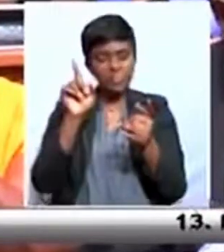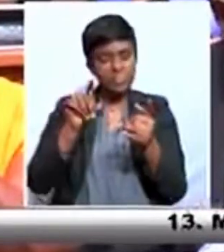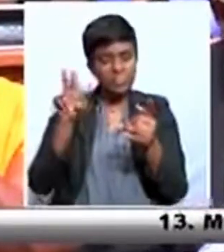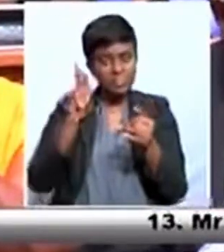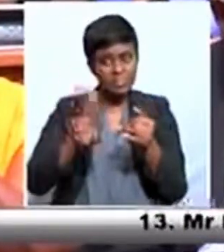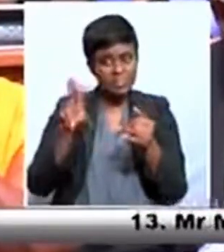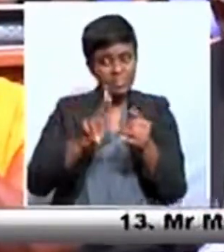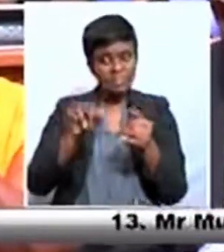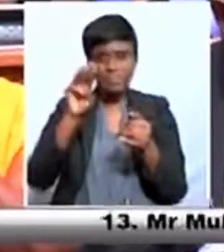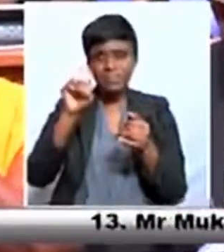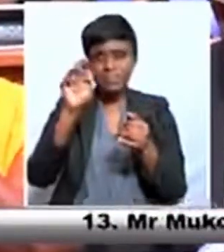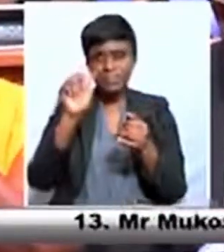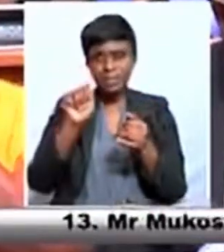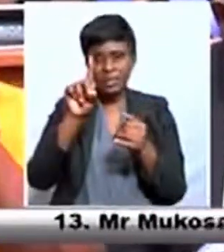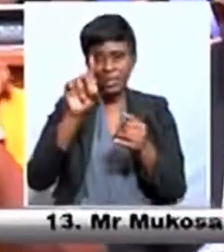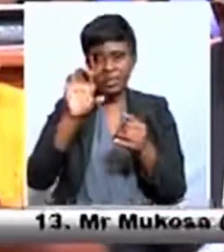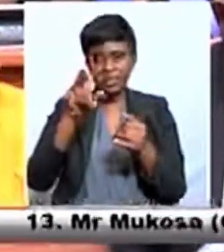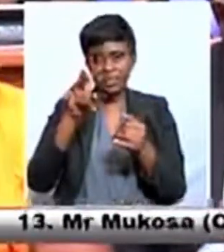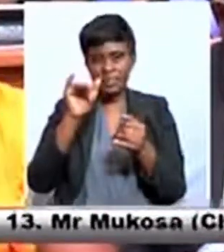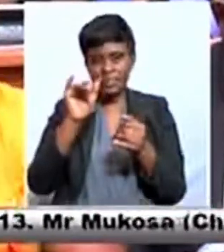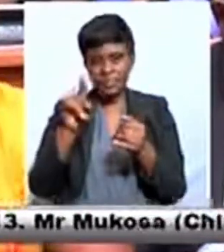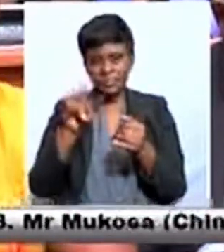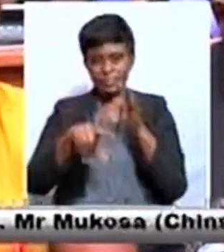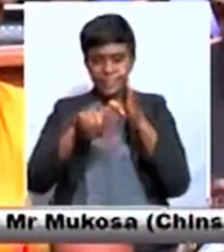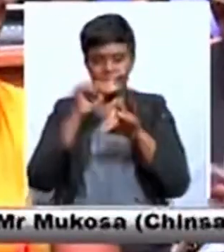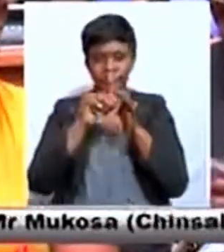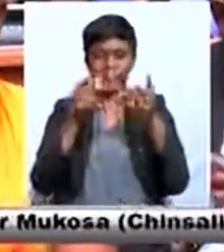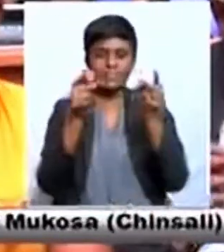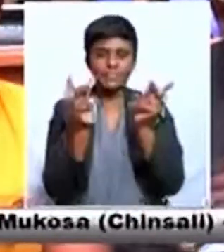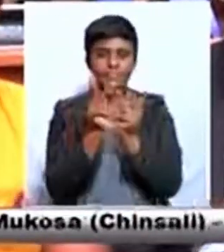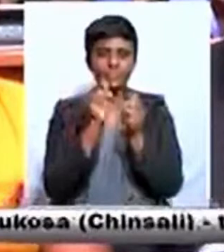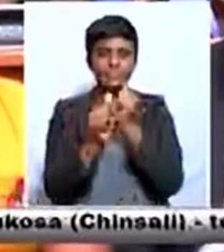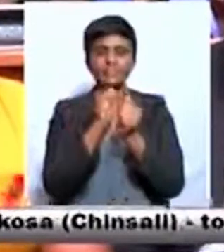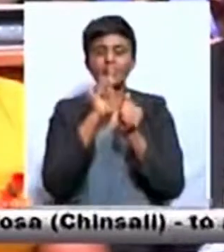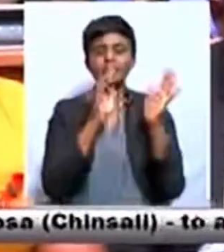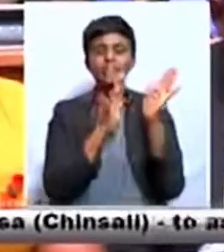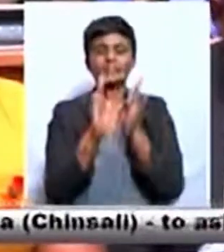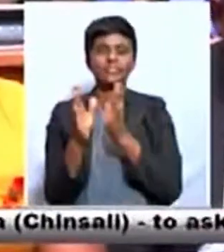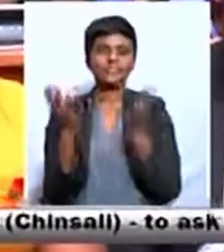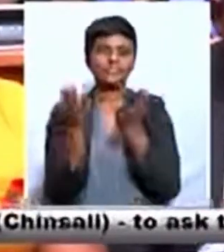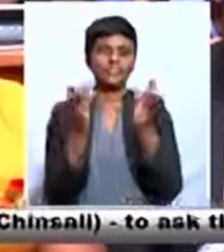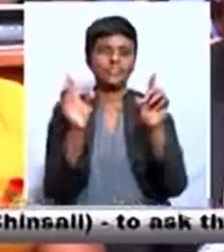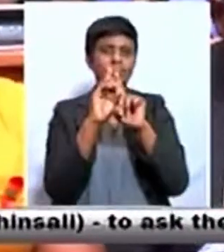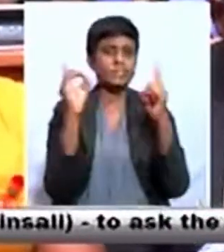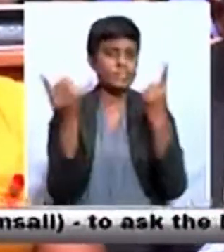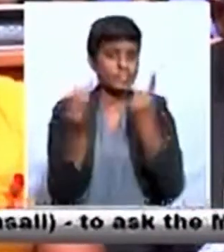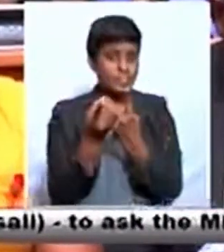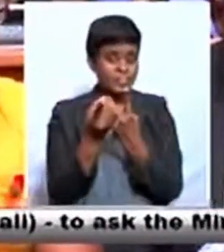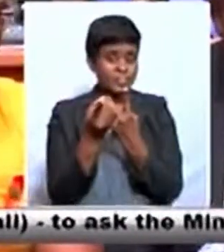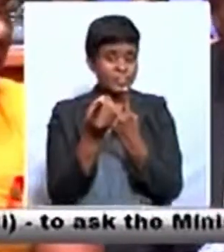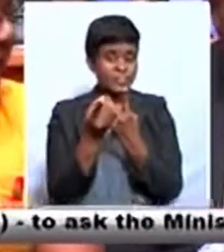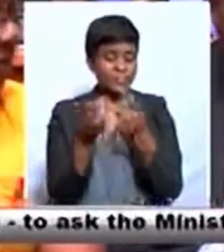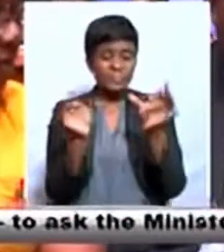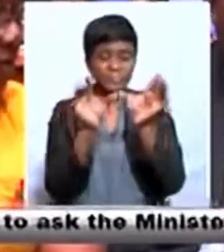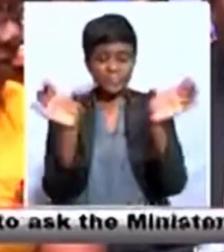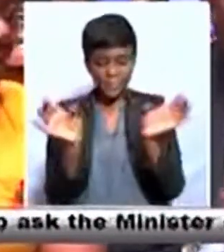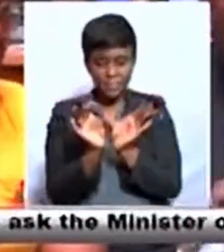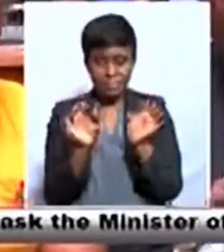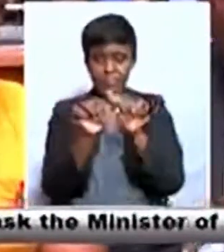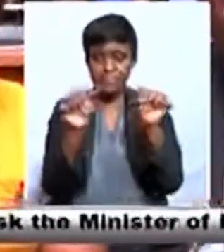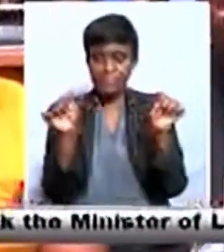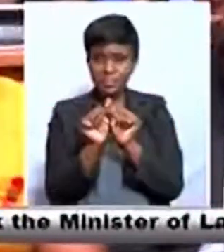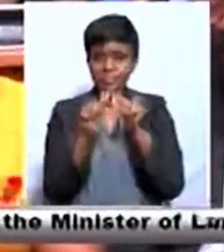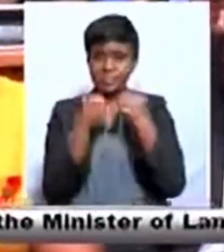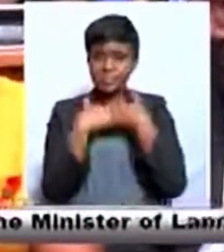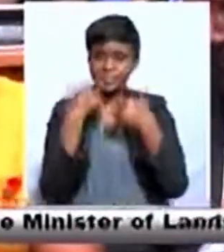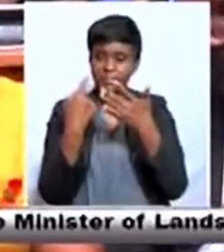is found in these unplanned settlements. You see, you find every district or every, constituency area. There are these what